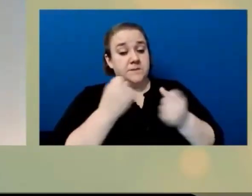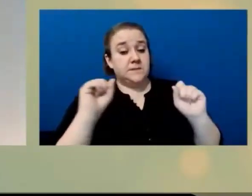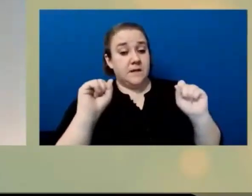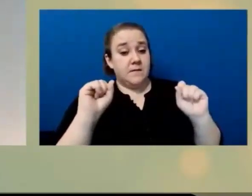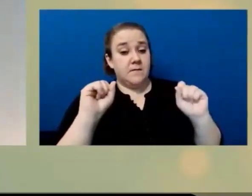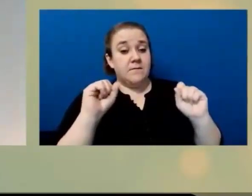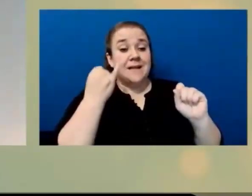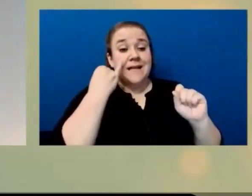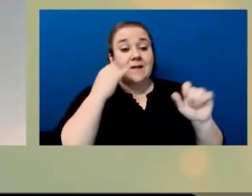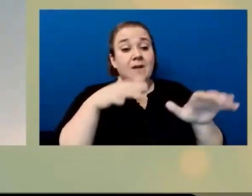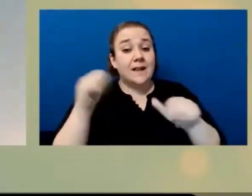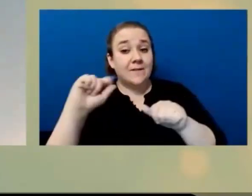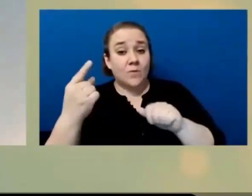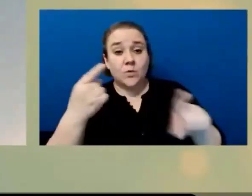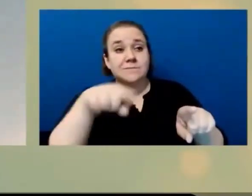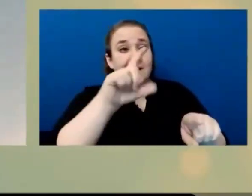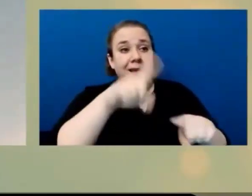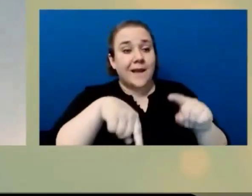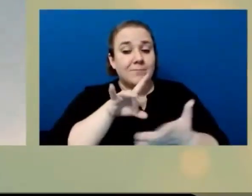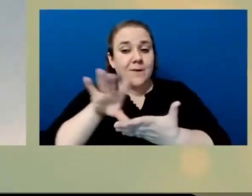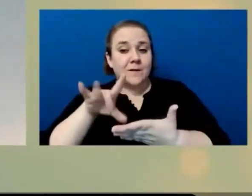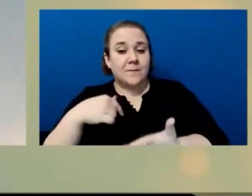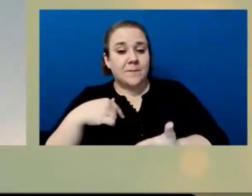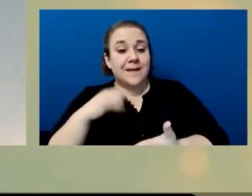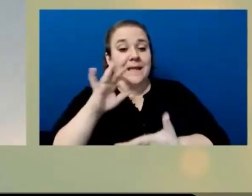So slash and hack and tug away.